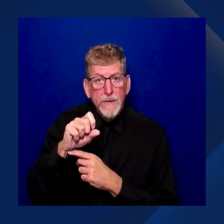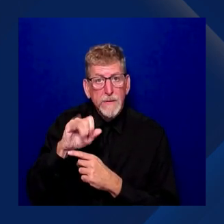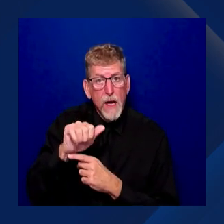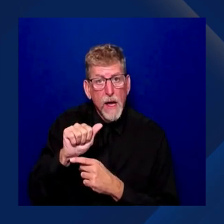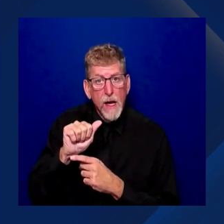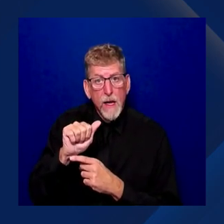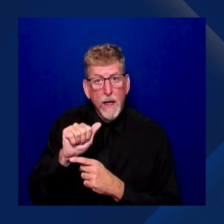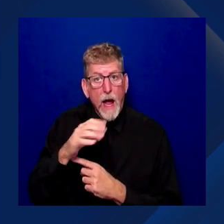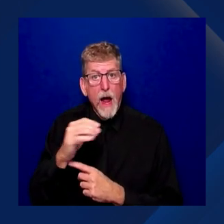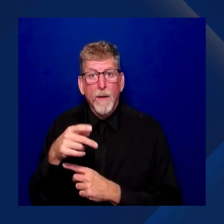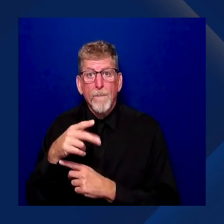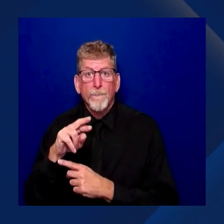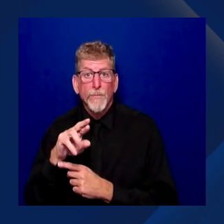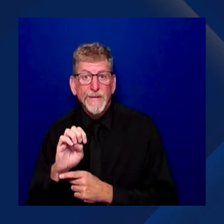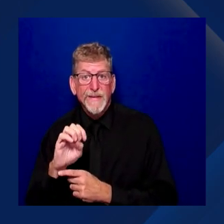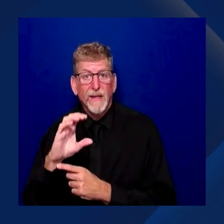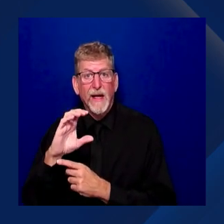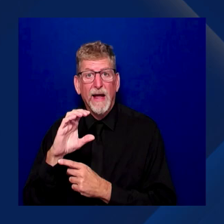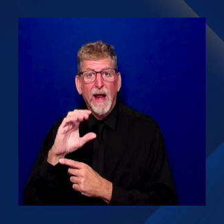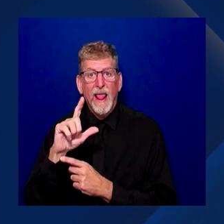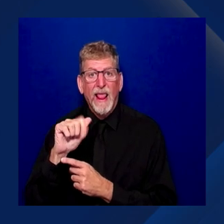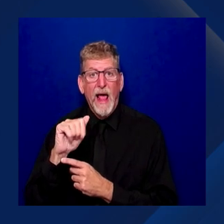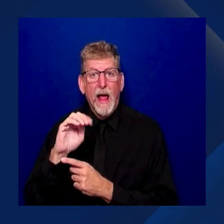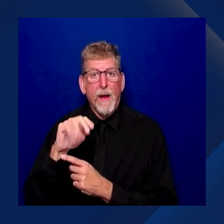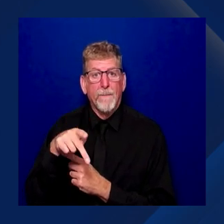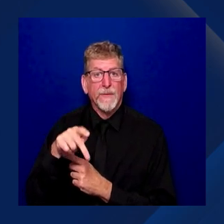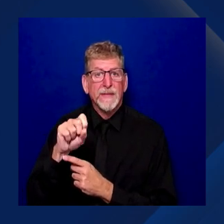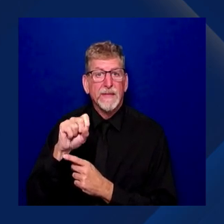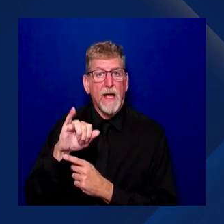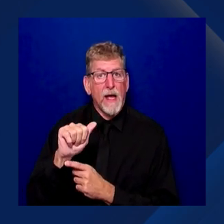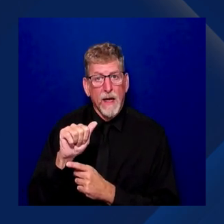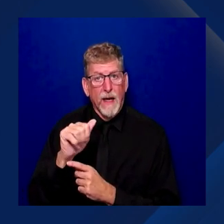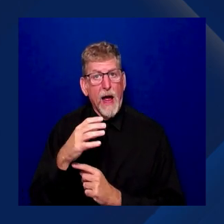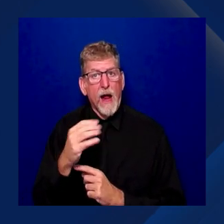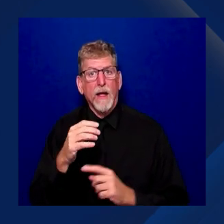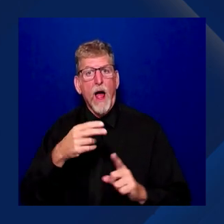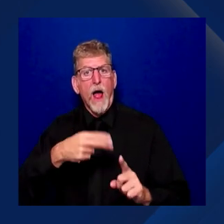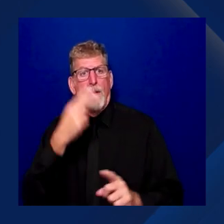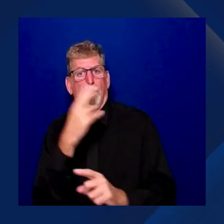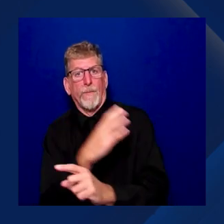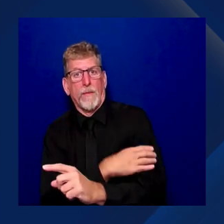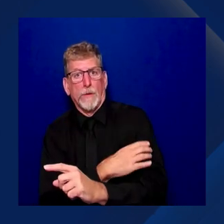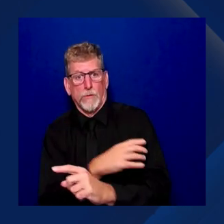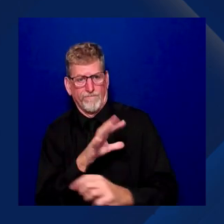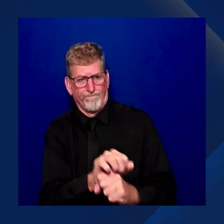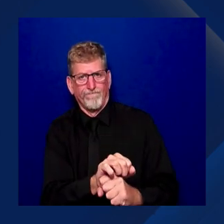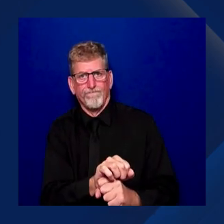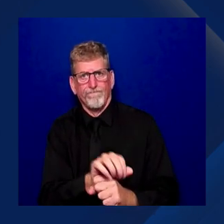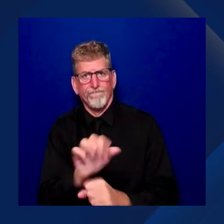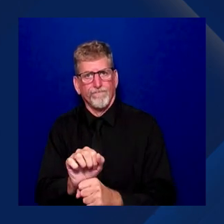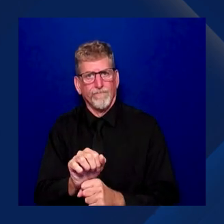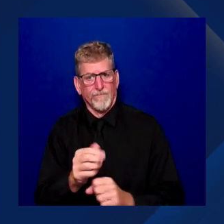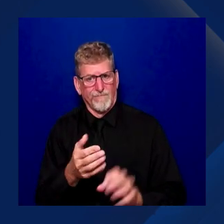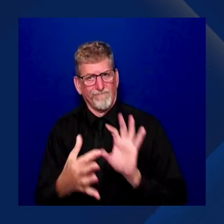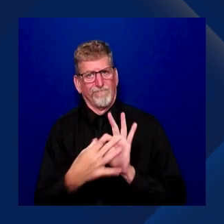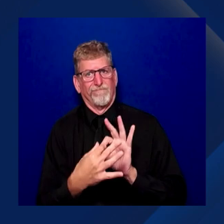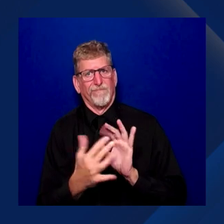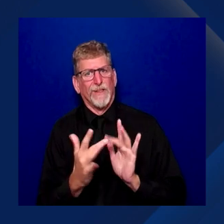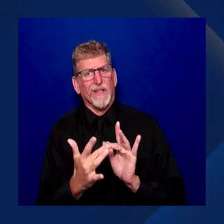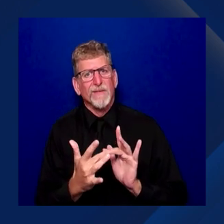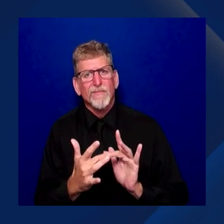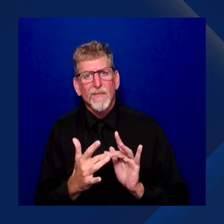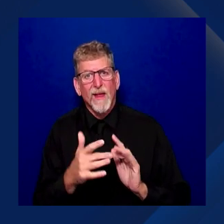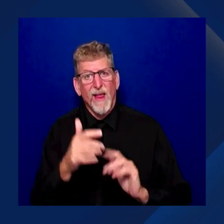then also Hurricane Ida, where I and my patients were displaced, we did not experience interruption in care because we had